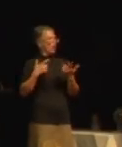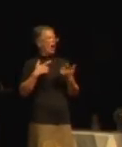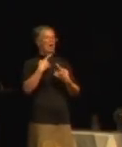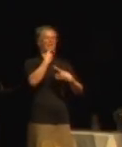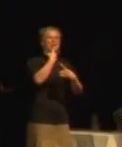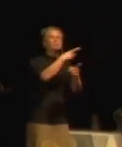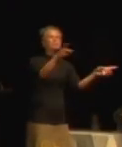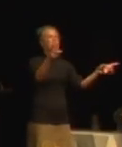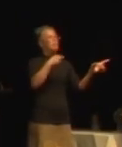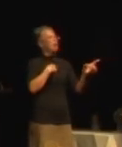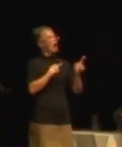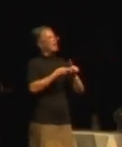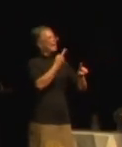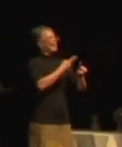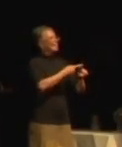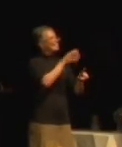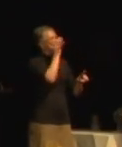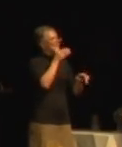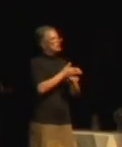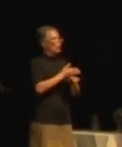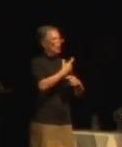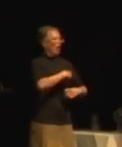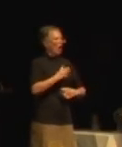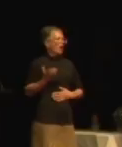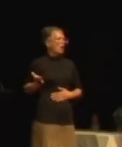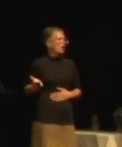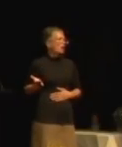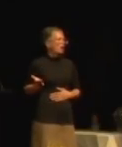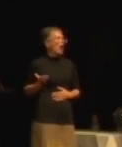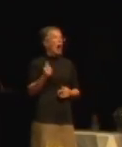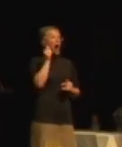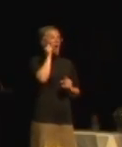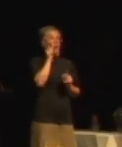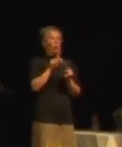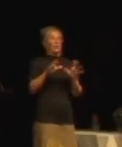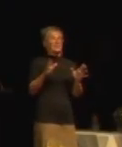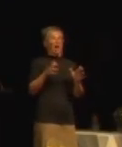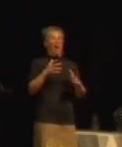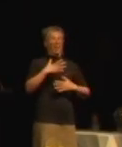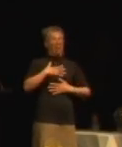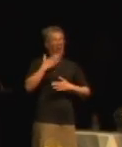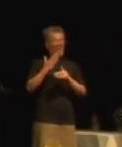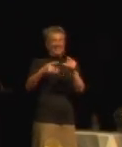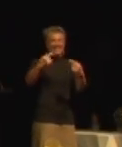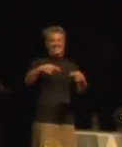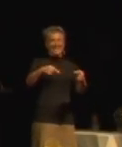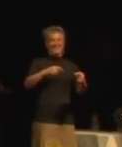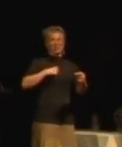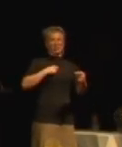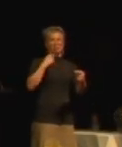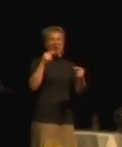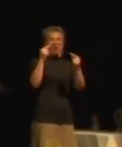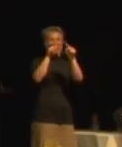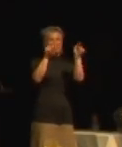worker. I know what it's like to have content about myself online that I didn't consent to. In